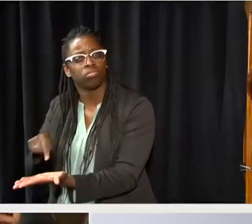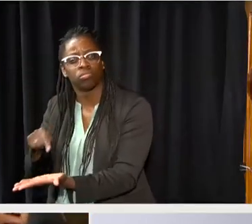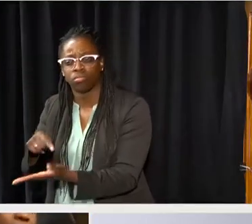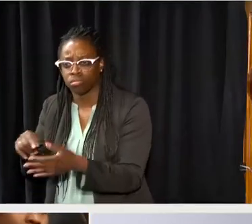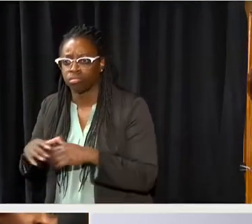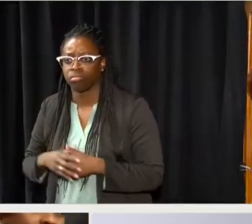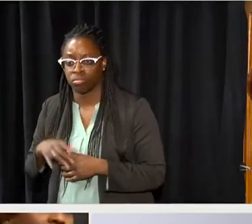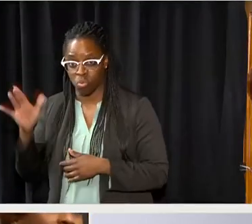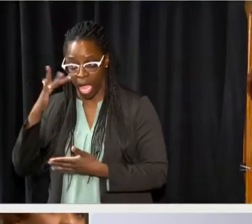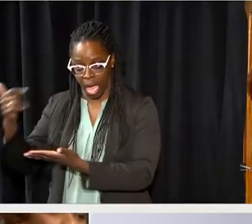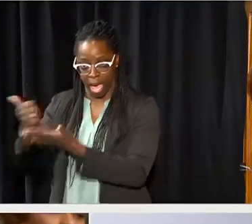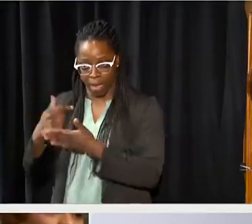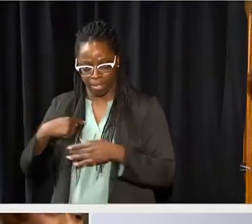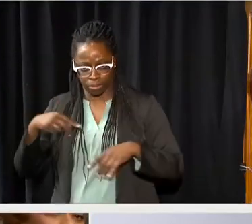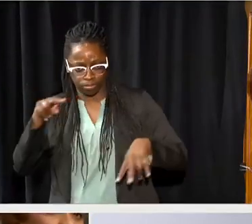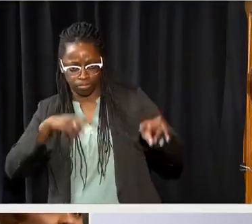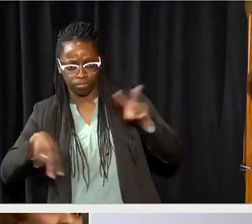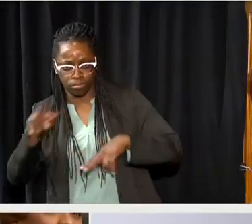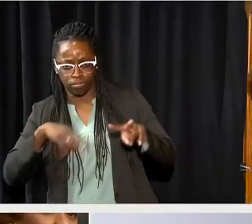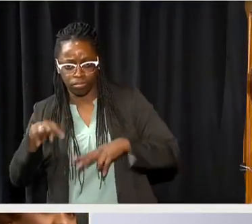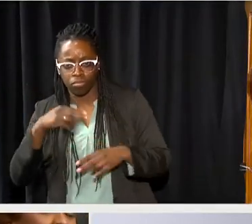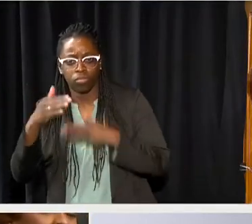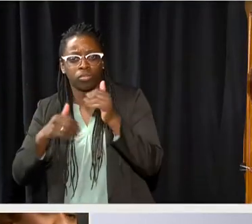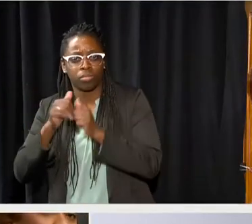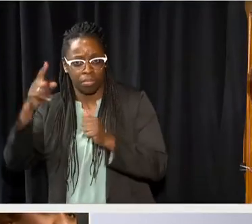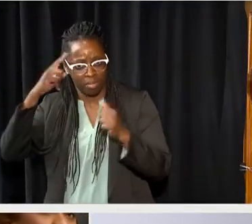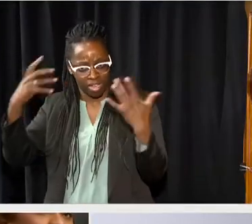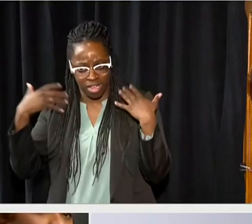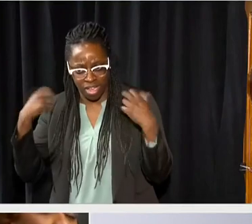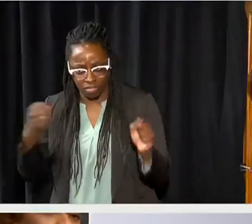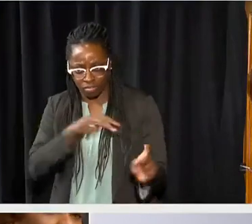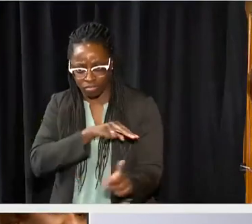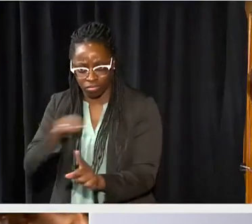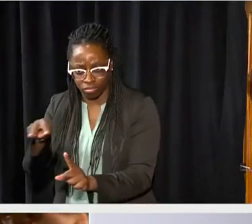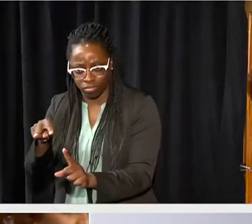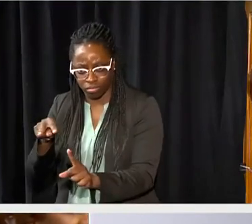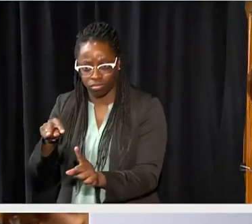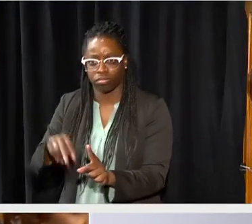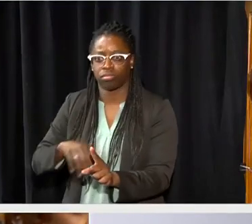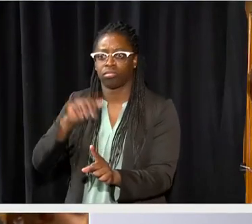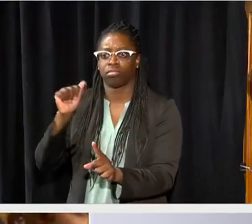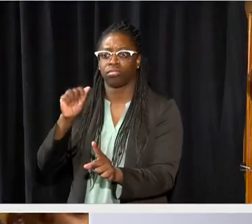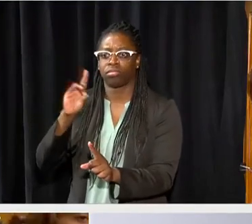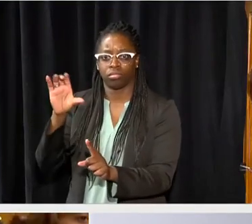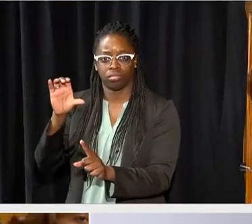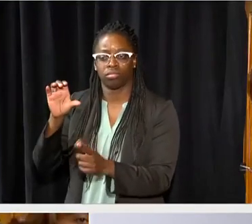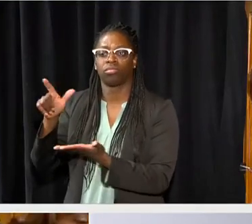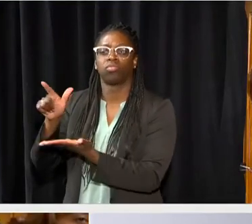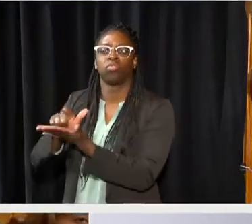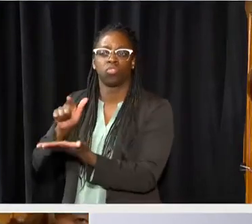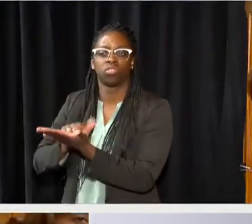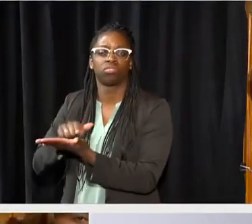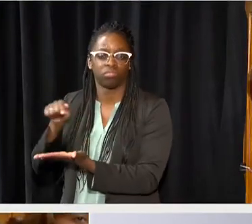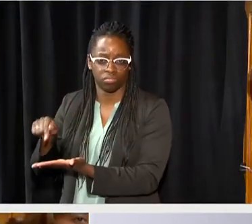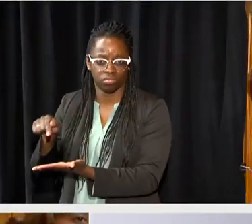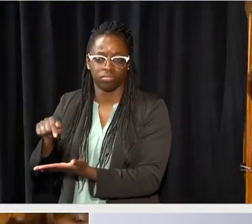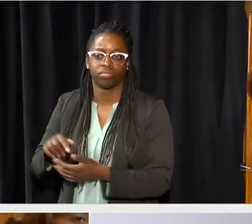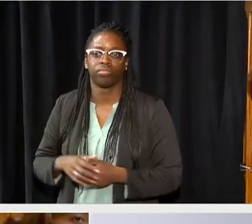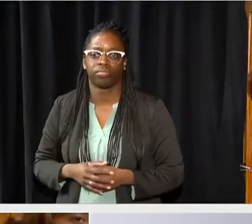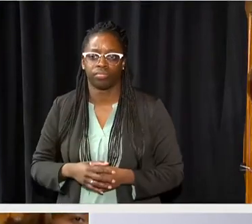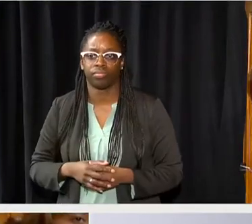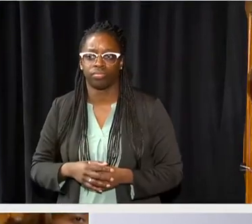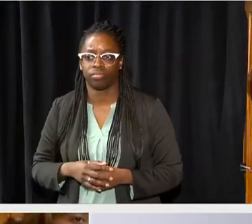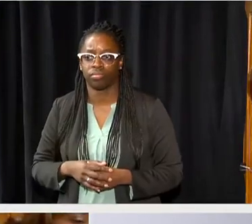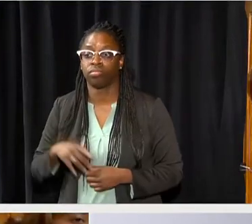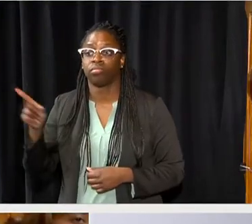us on the right path with the Mental Health ABC Act. She shared her family's own struggle with